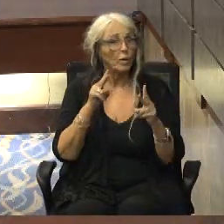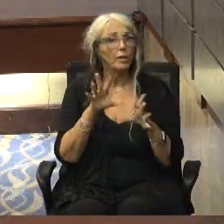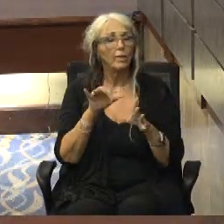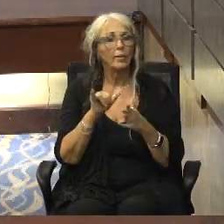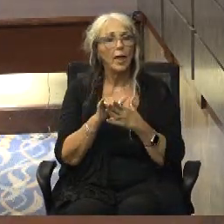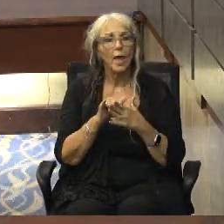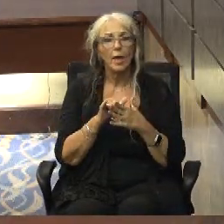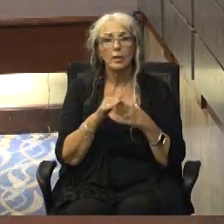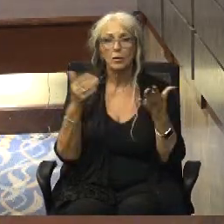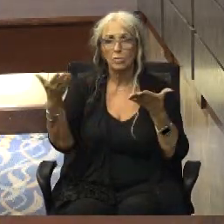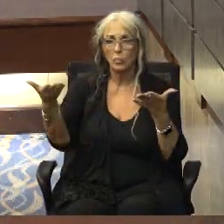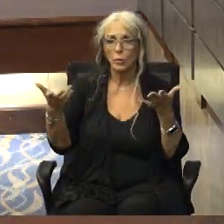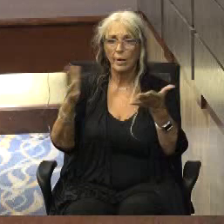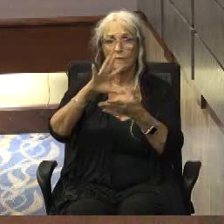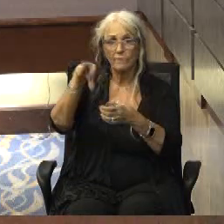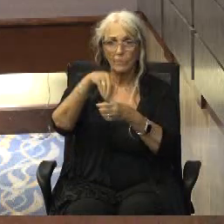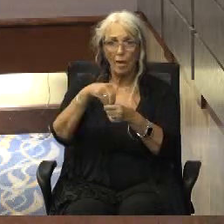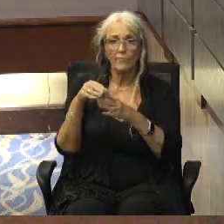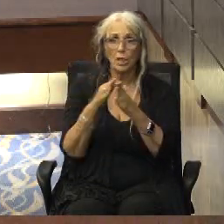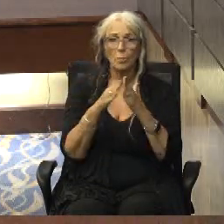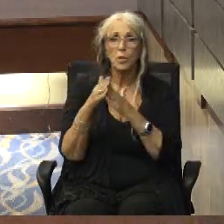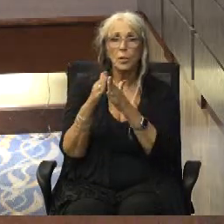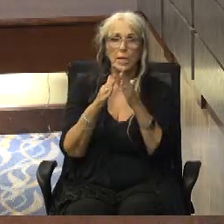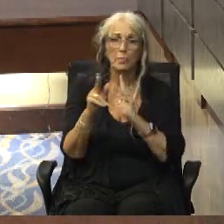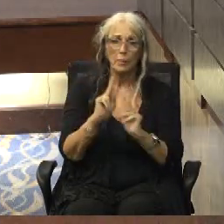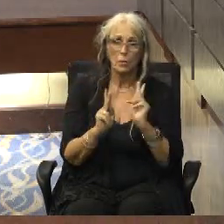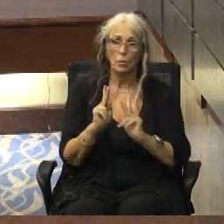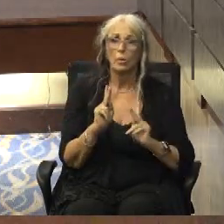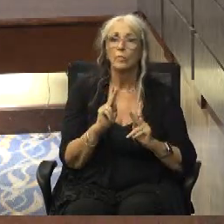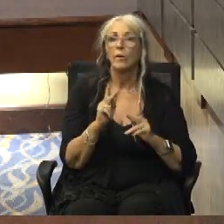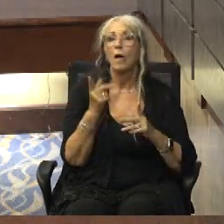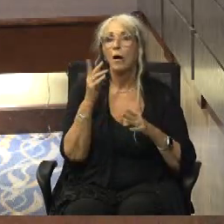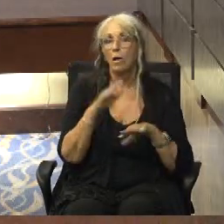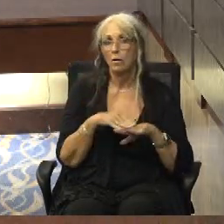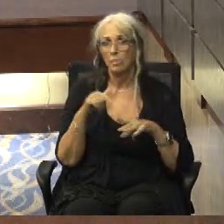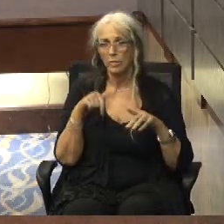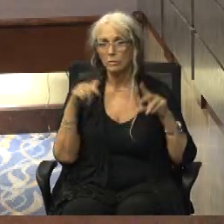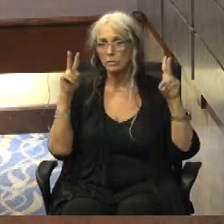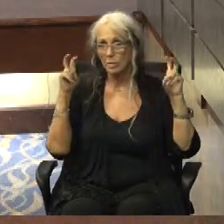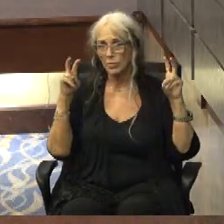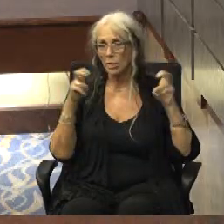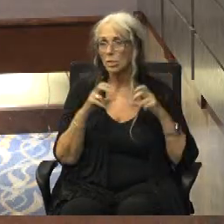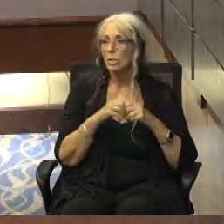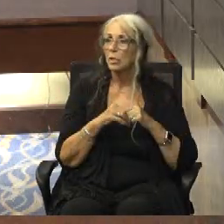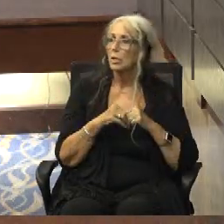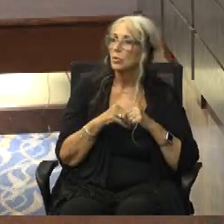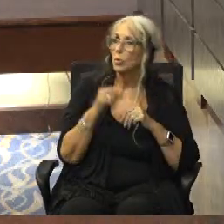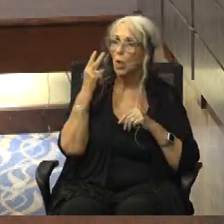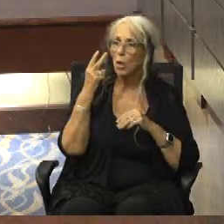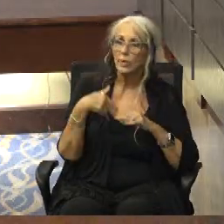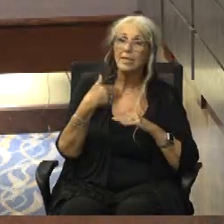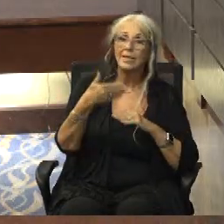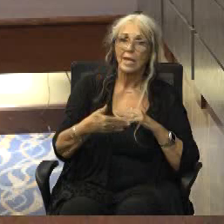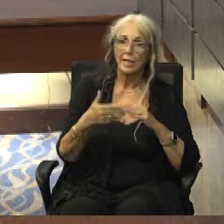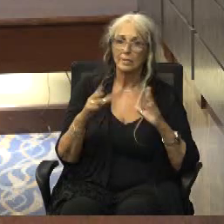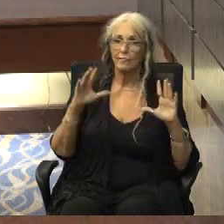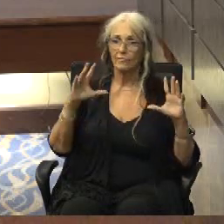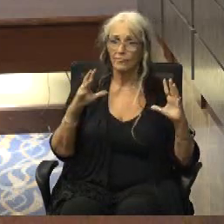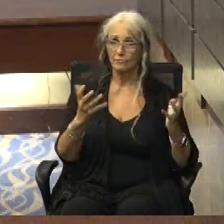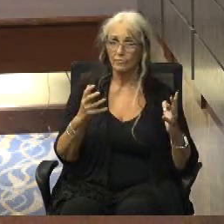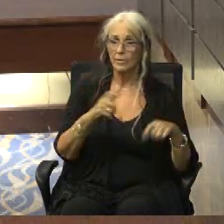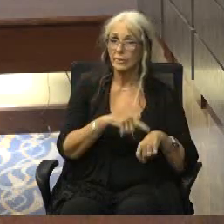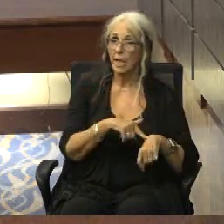bring the community on this and start getting this great content distributed in our community. So looking forward to that next phase and appreciate